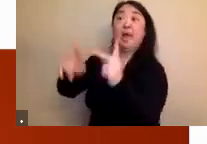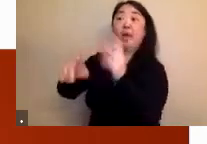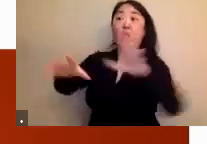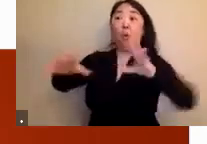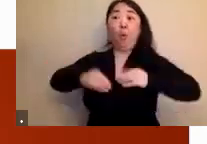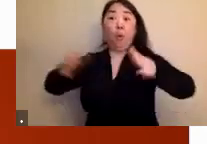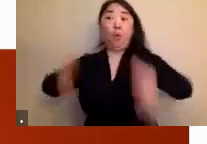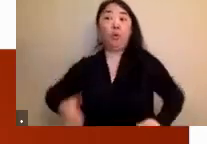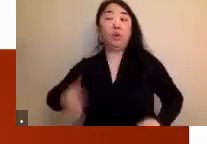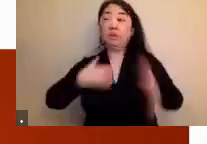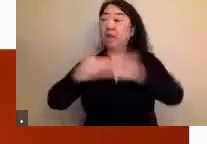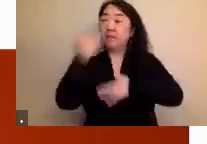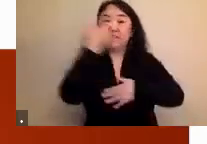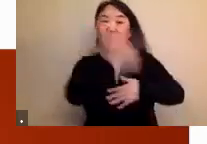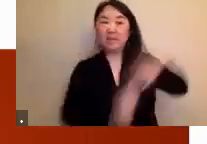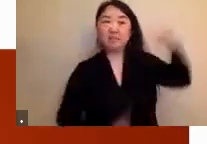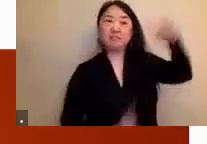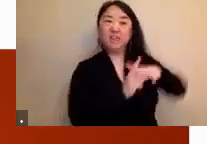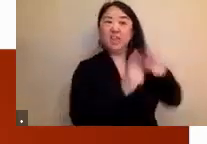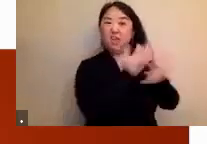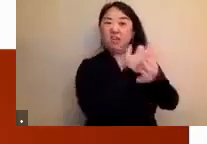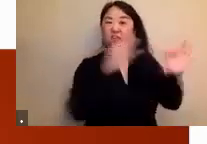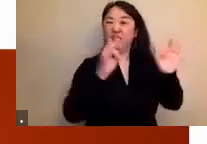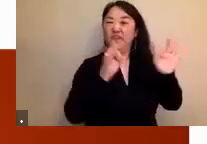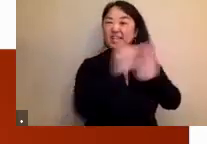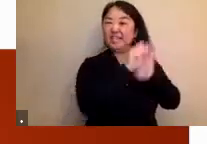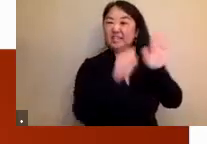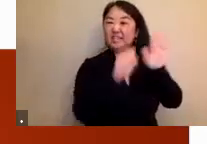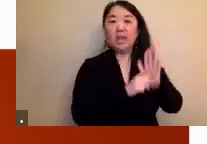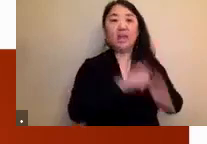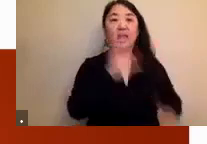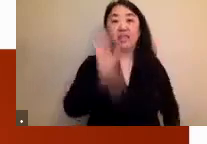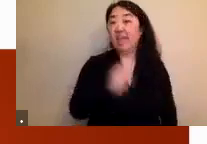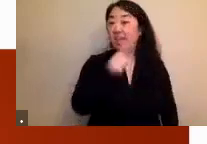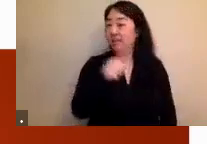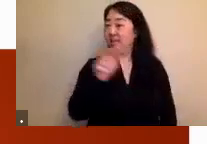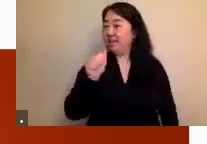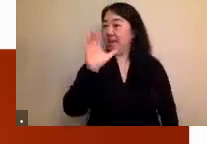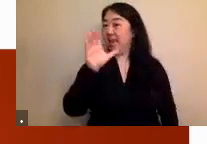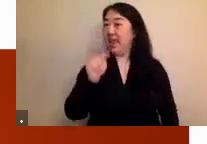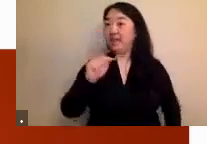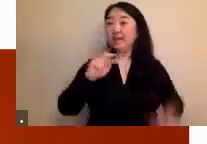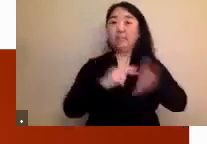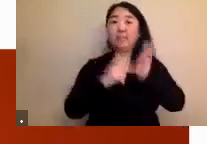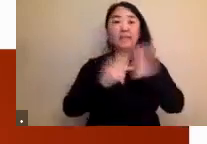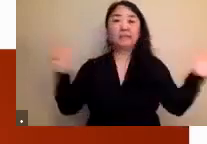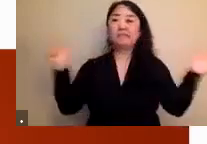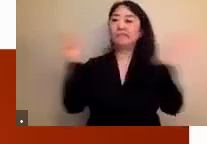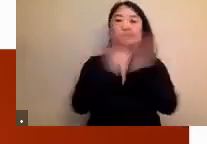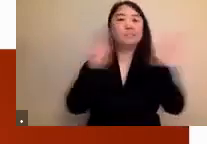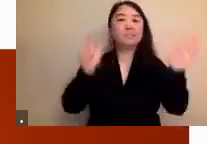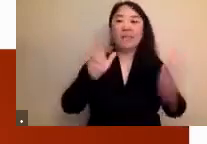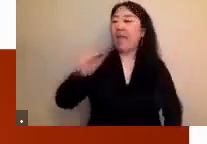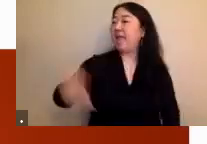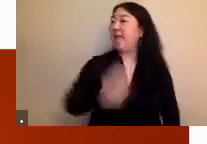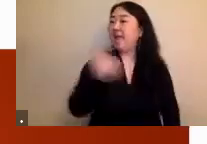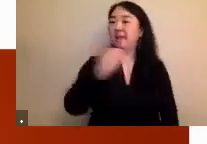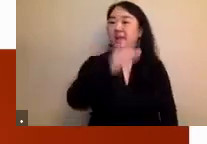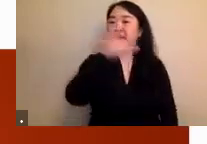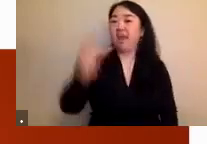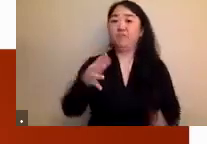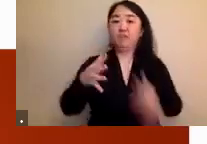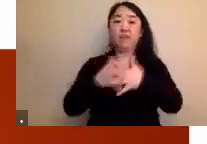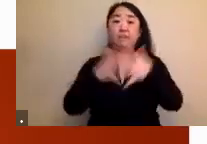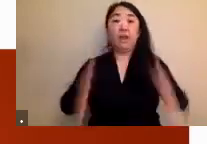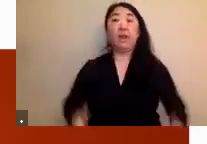a free state. So the act also made it illegal for any African American, technically, if